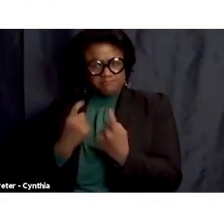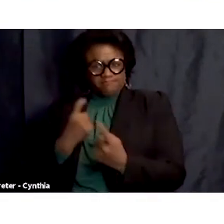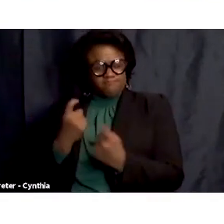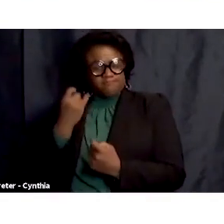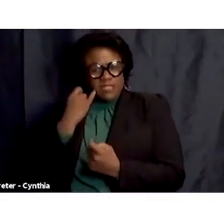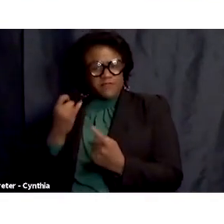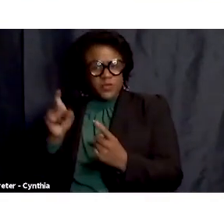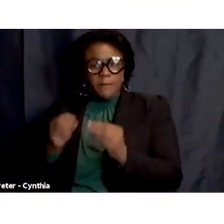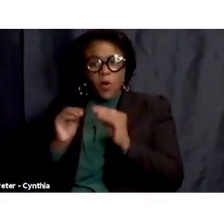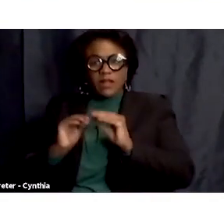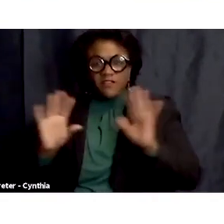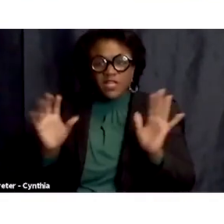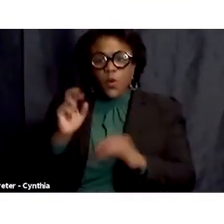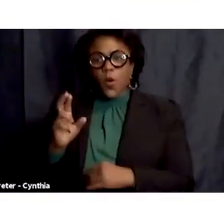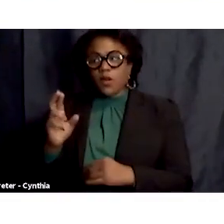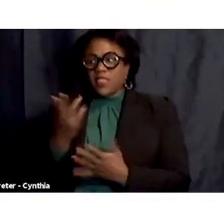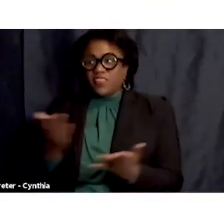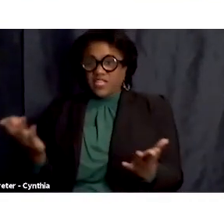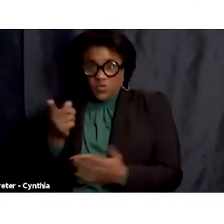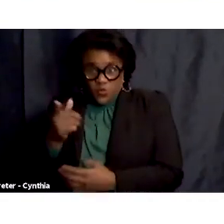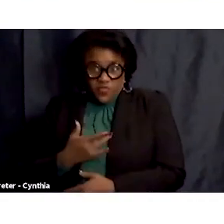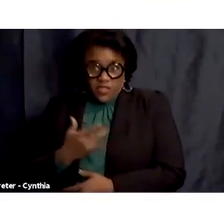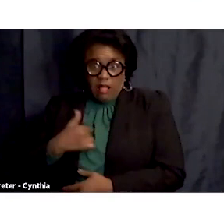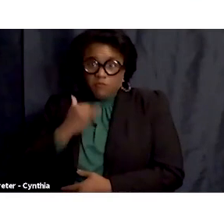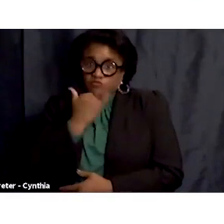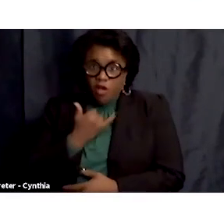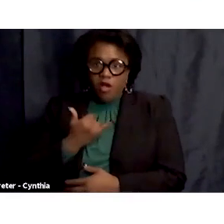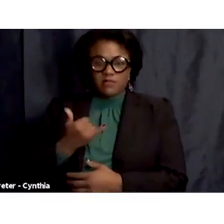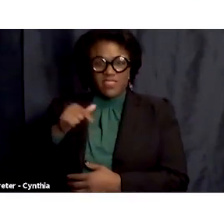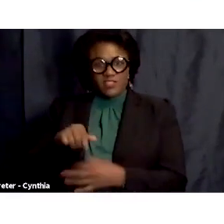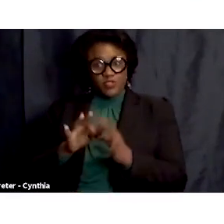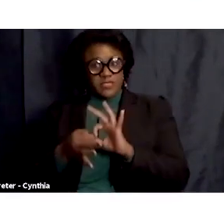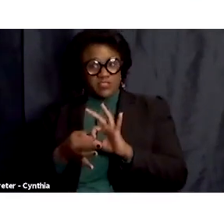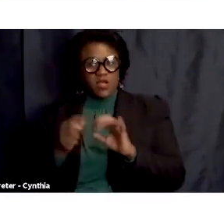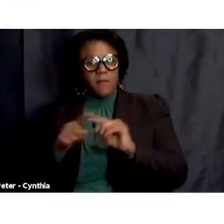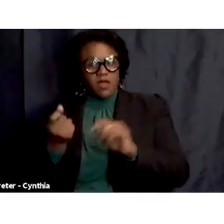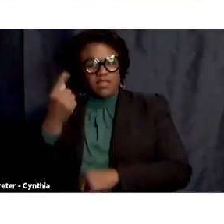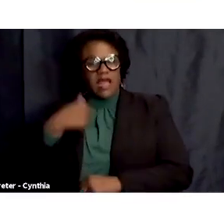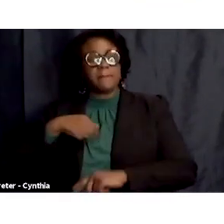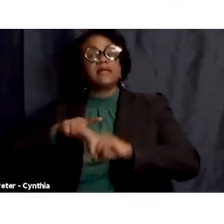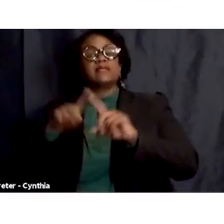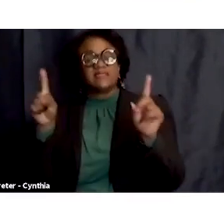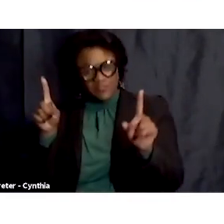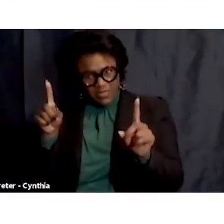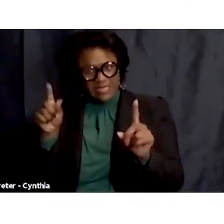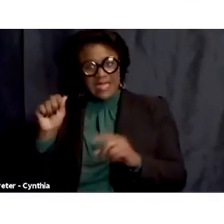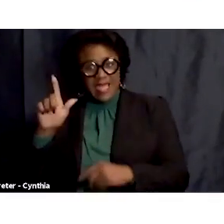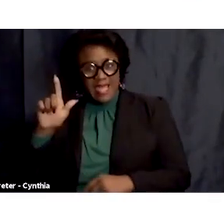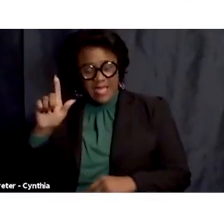feel I got wrong in this interpretation. But I do want to share also, as someone who's differently abled and knows that they can't go